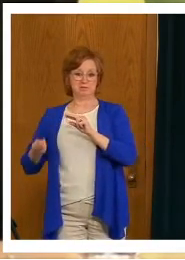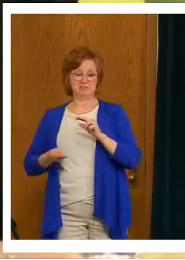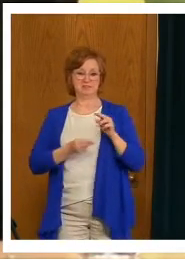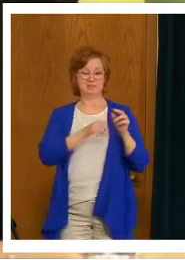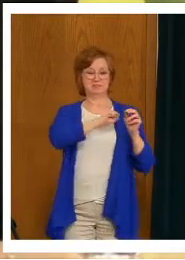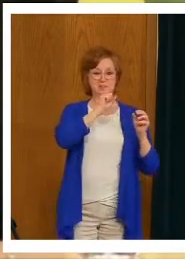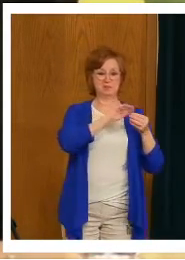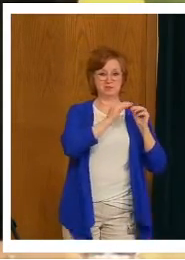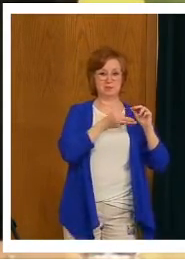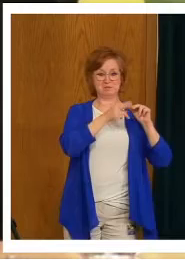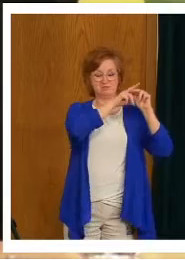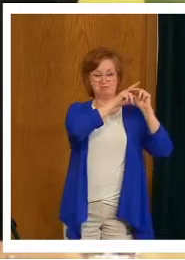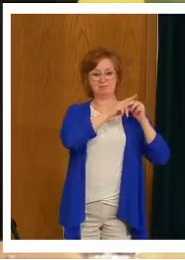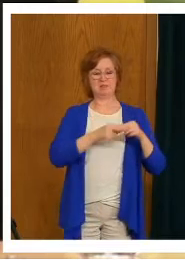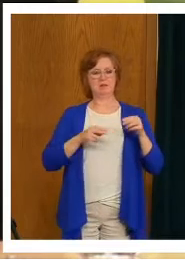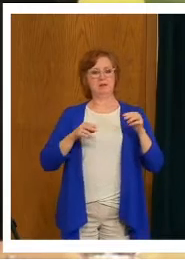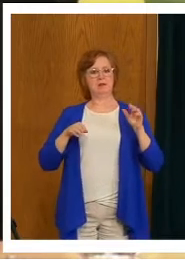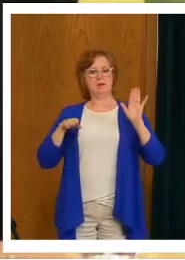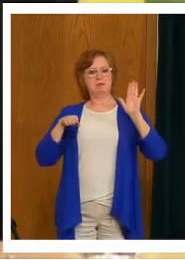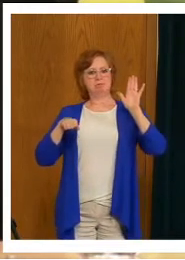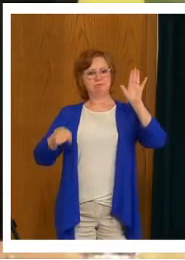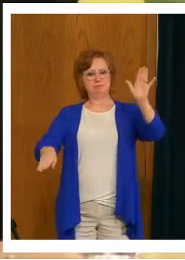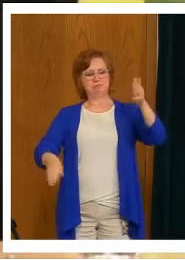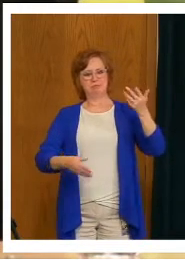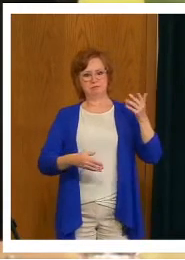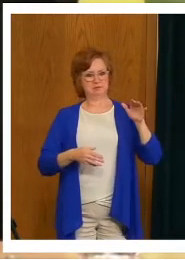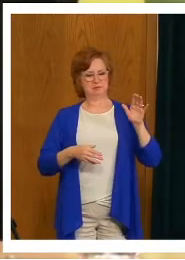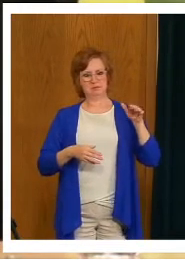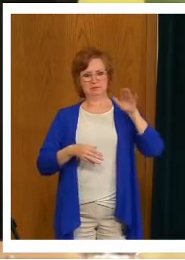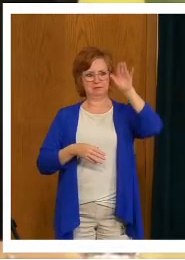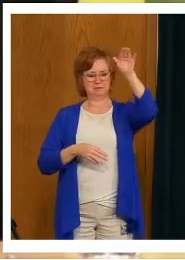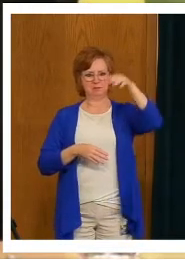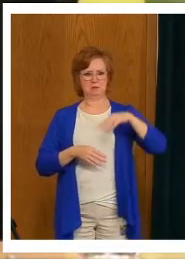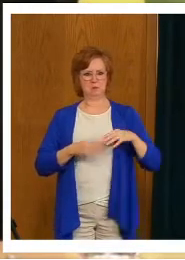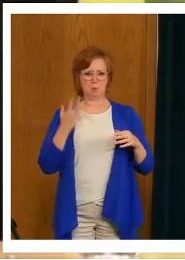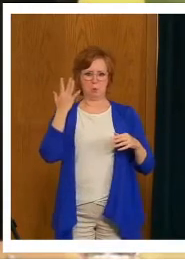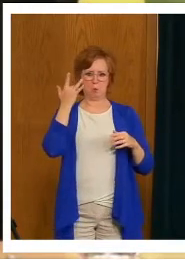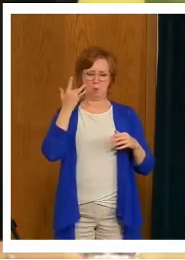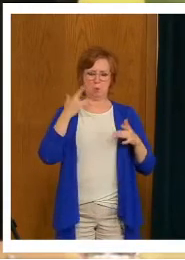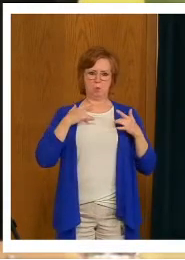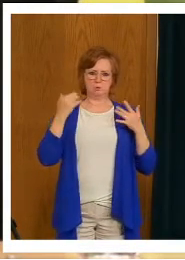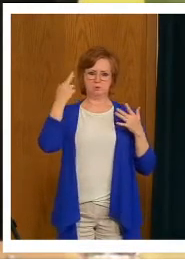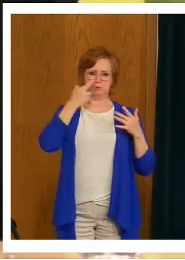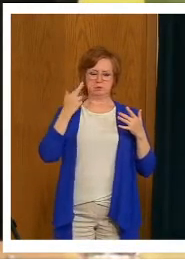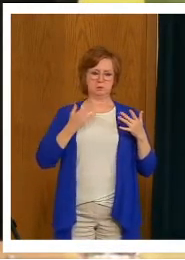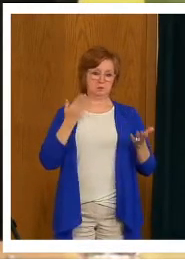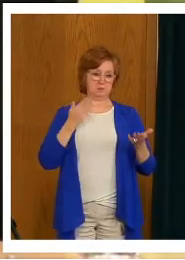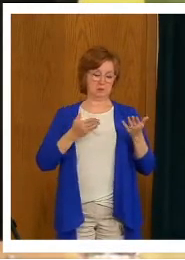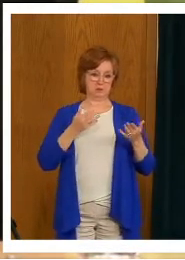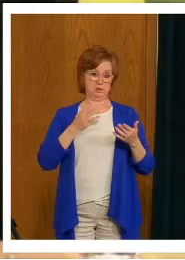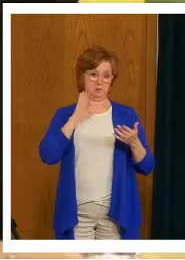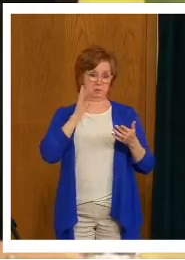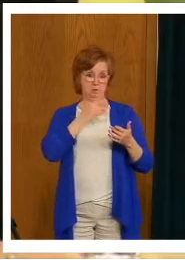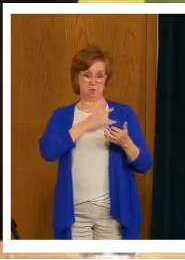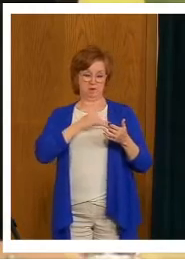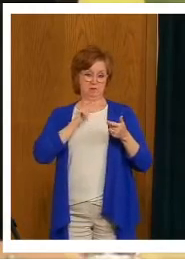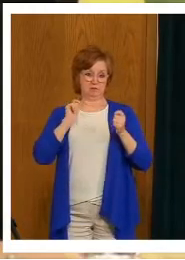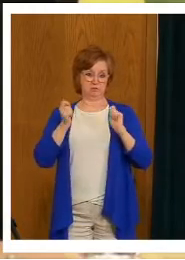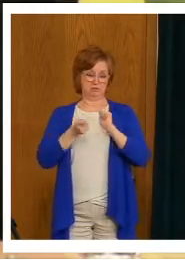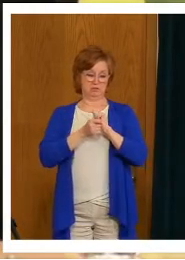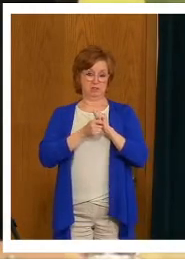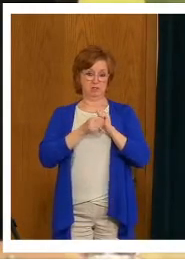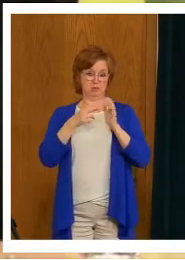Regina. Do we know what's behind that spike, and would the province consider pausing the reopening for jurisdictions with higher transmission